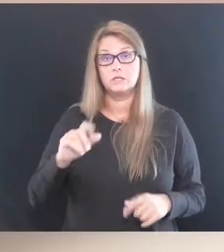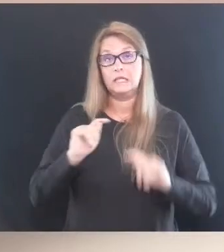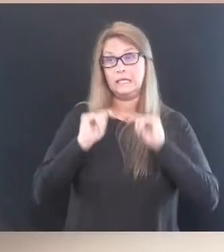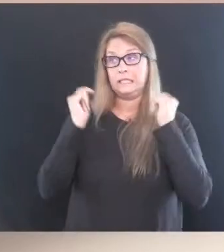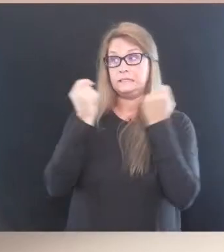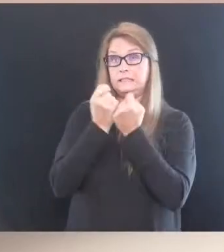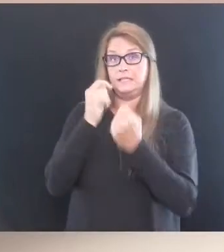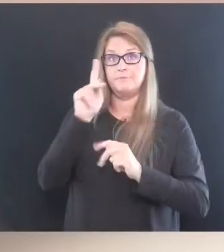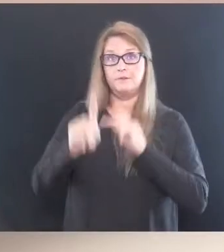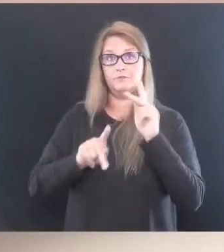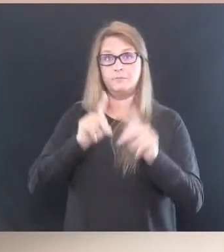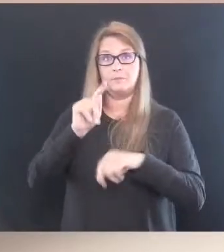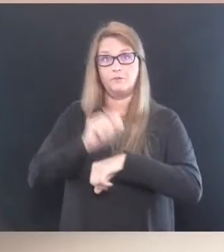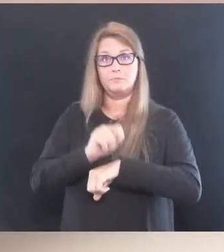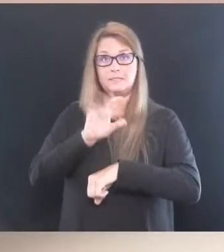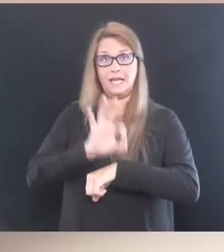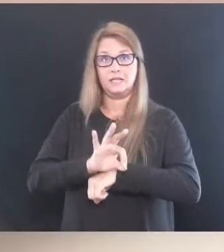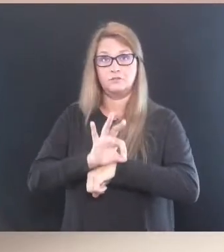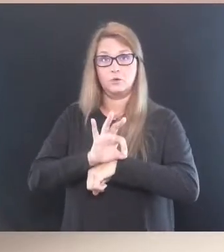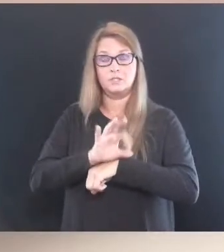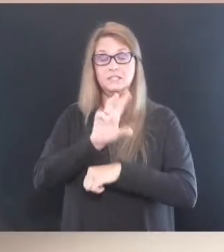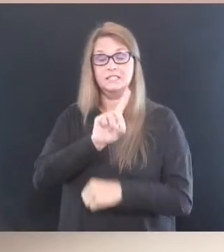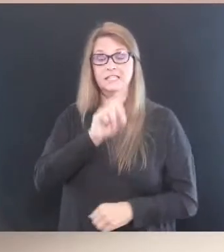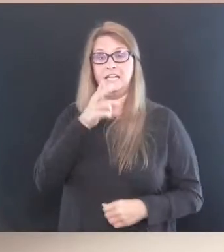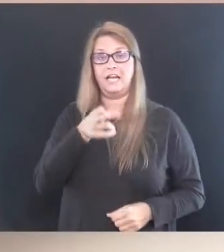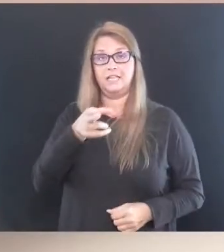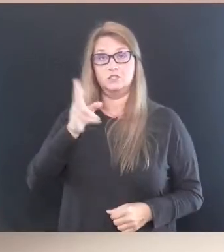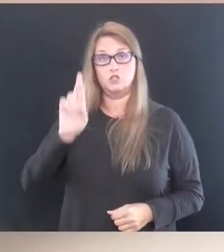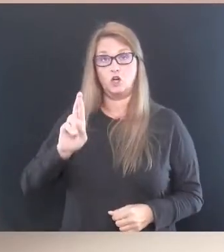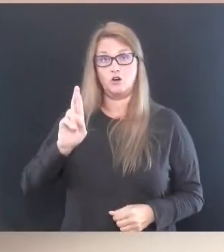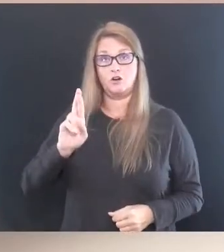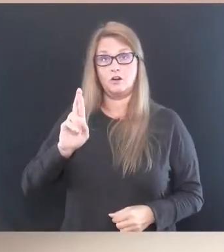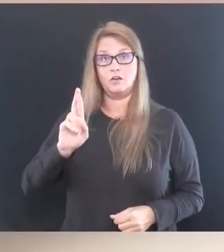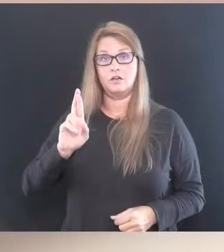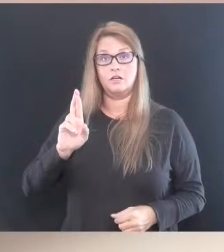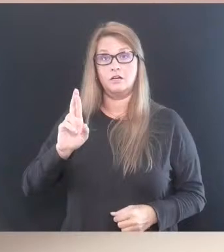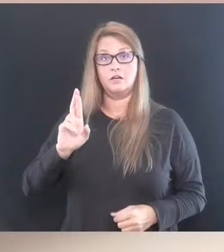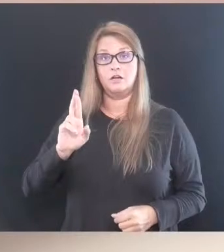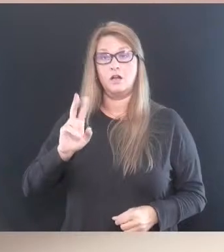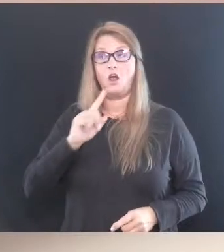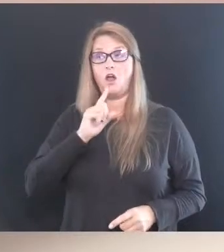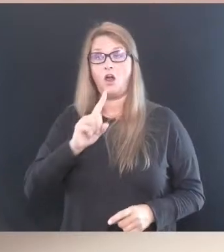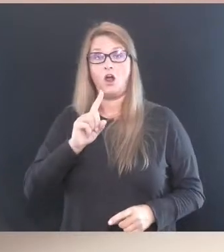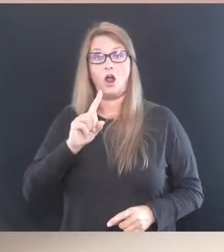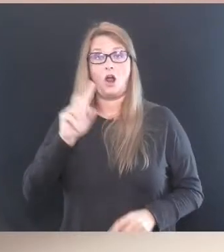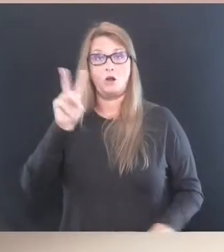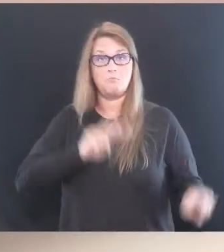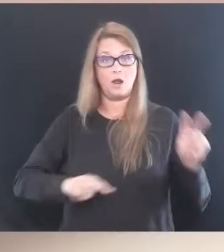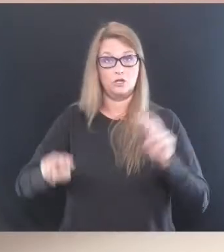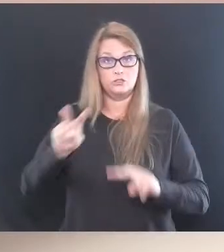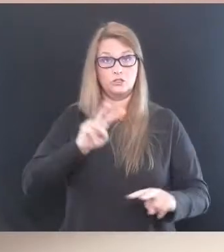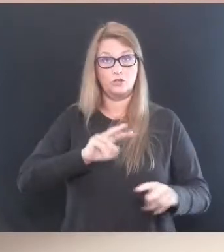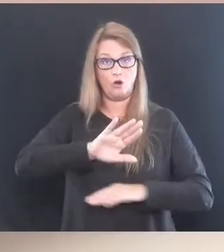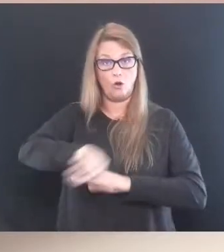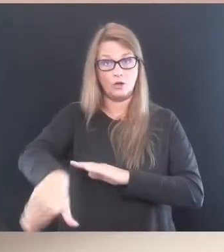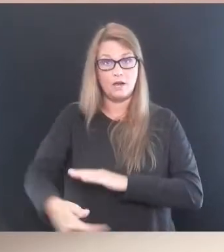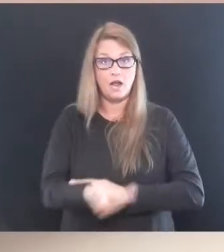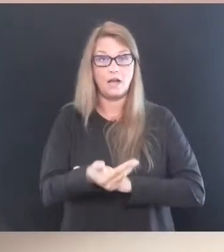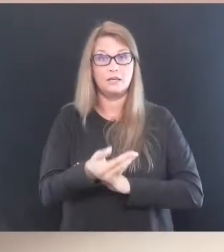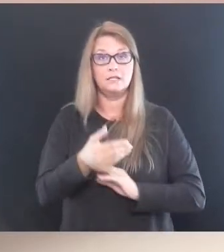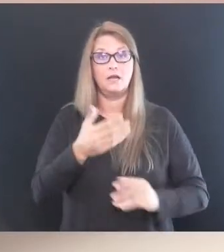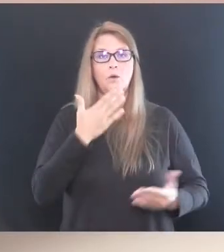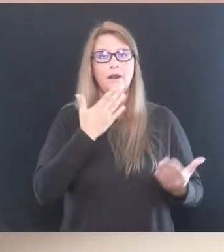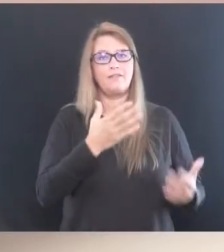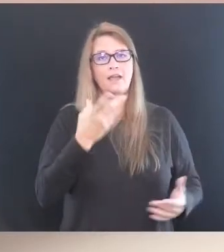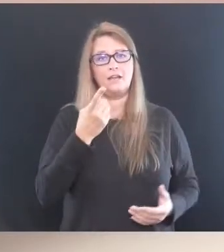folks from our task force and DHHR monitored throughout the night. And I want to thank Dr. Krista